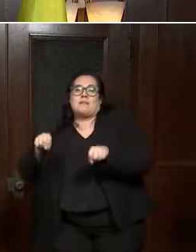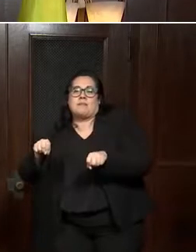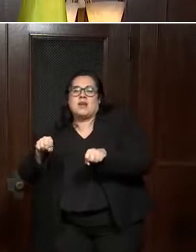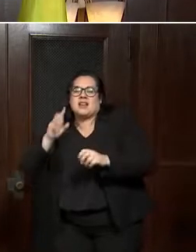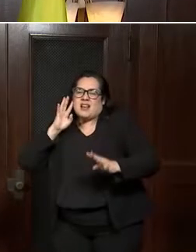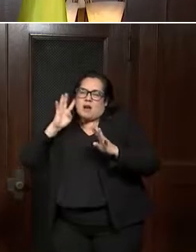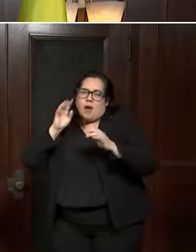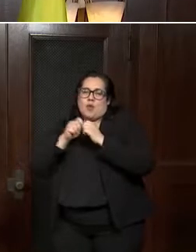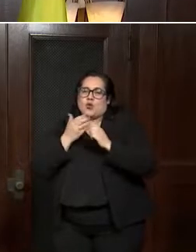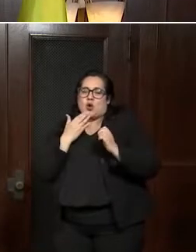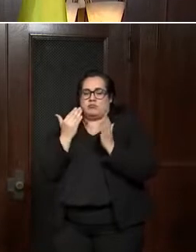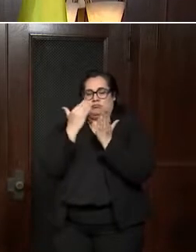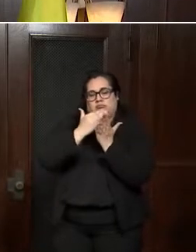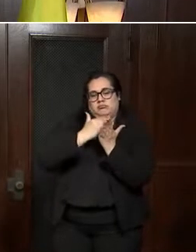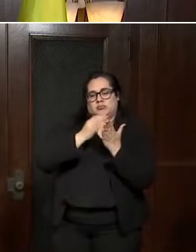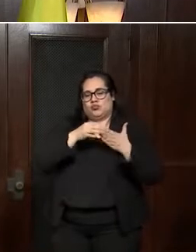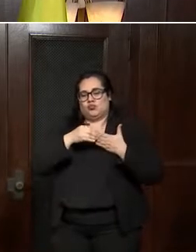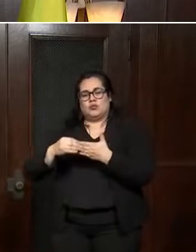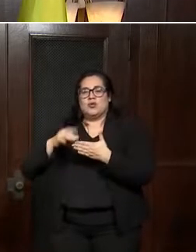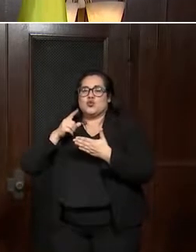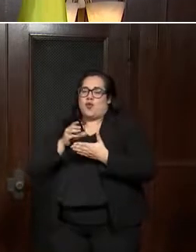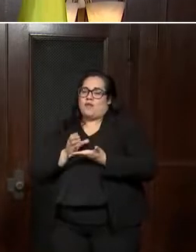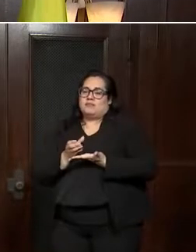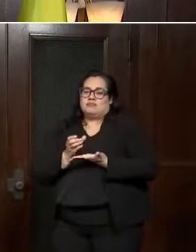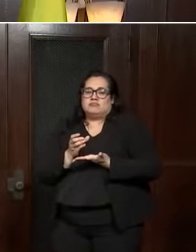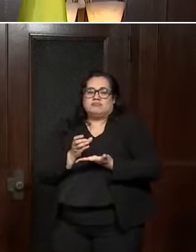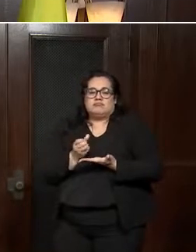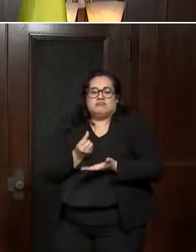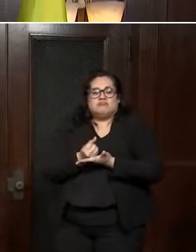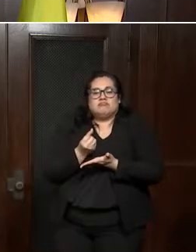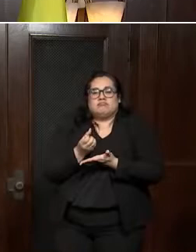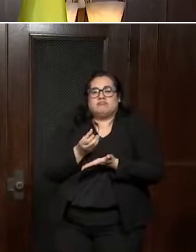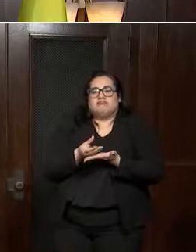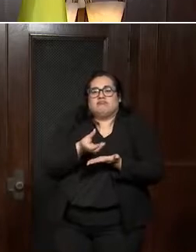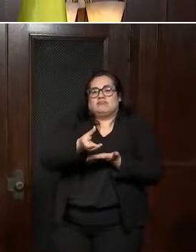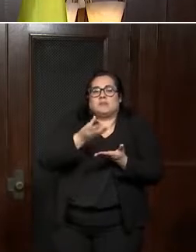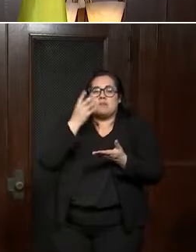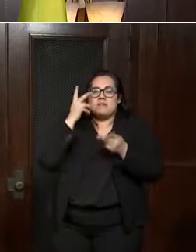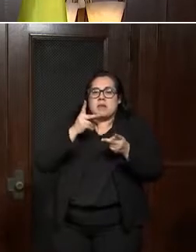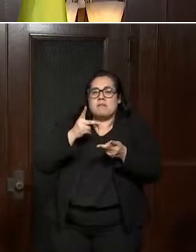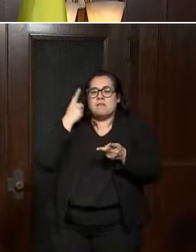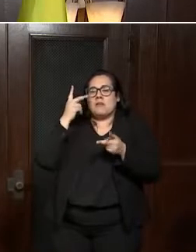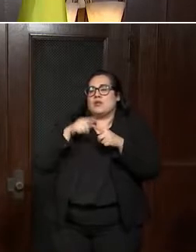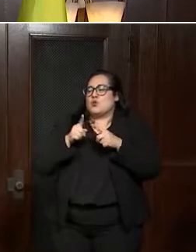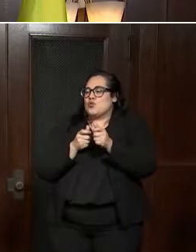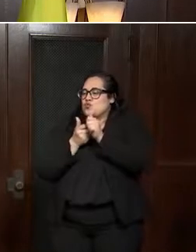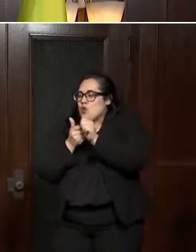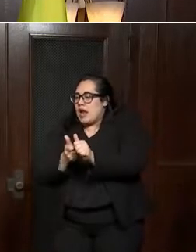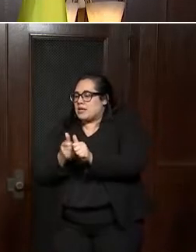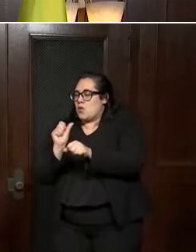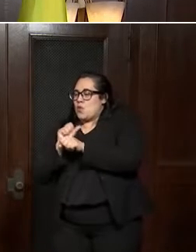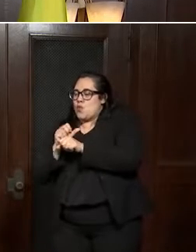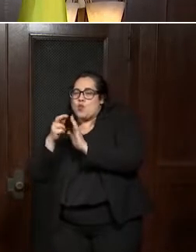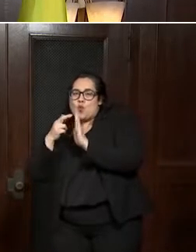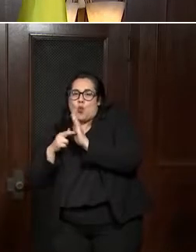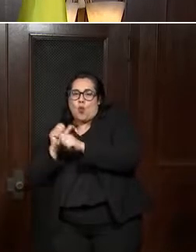up with the guidelines, to fund the people necessary, to do the tracking, the tracing, the rules for workplaces